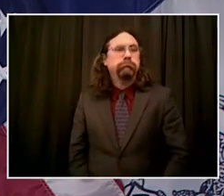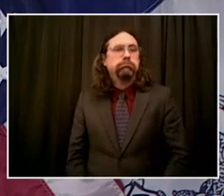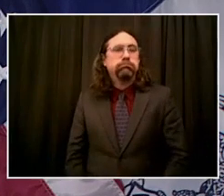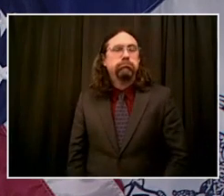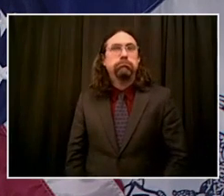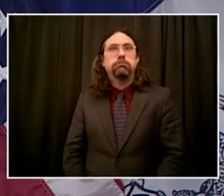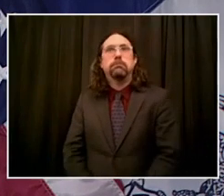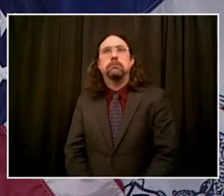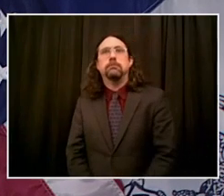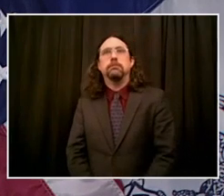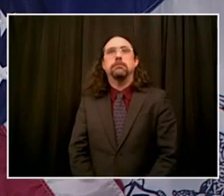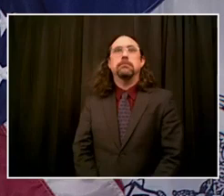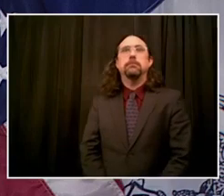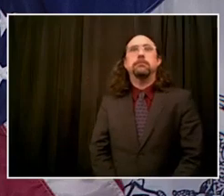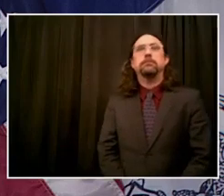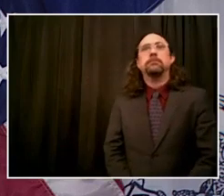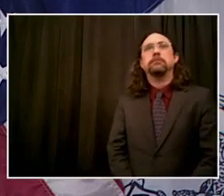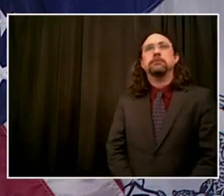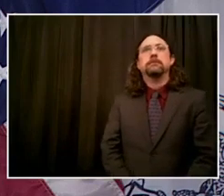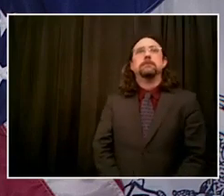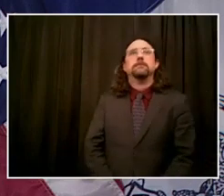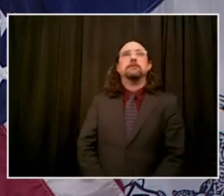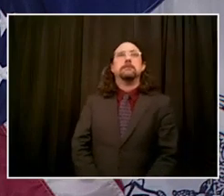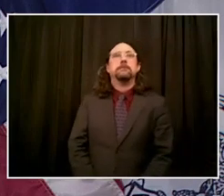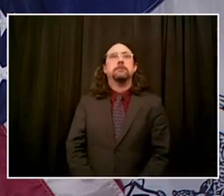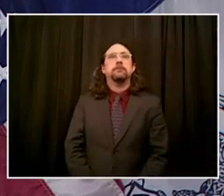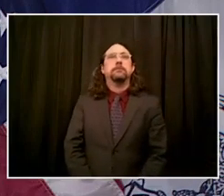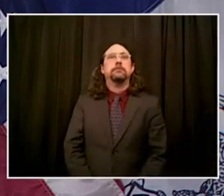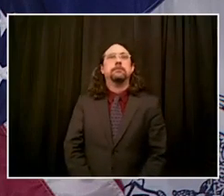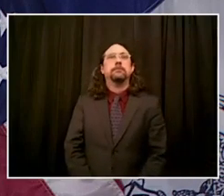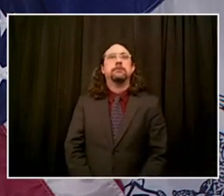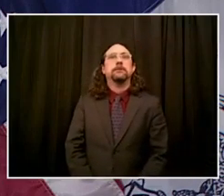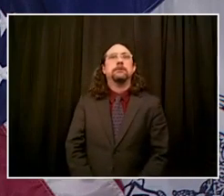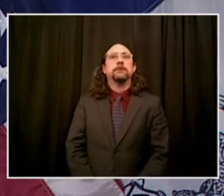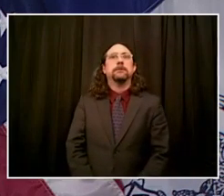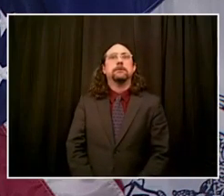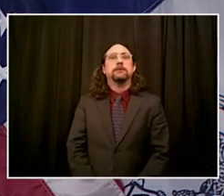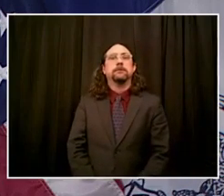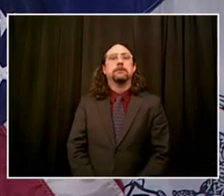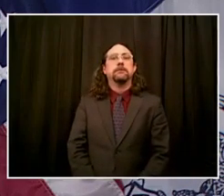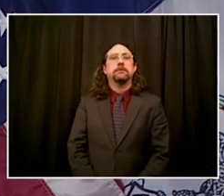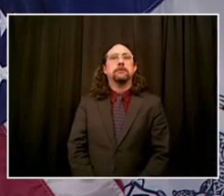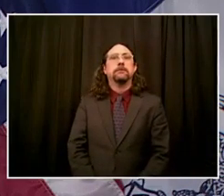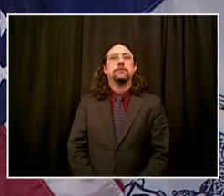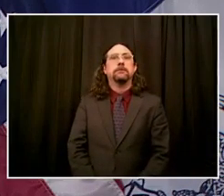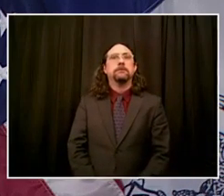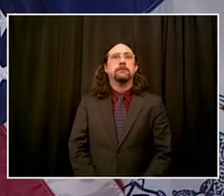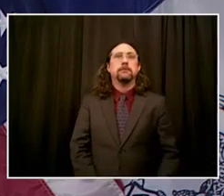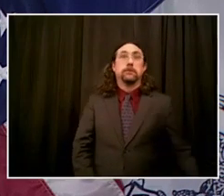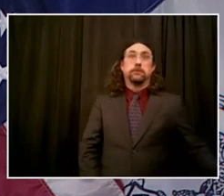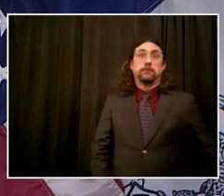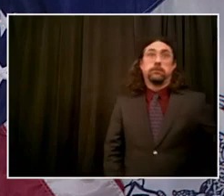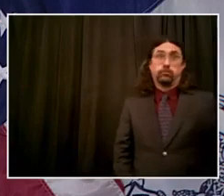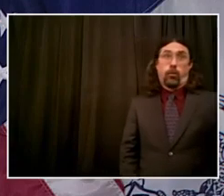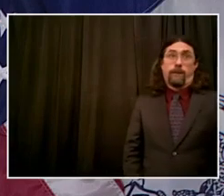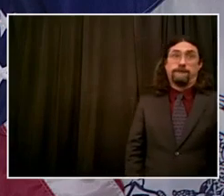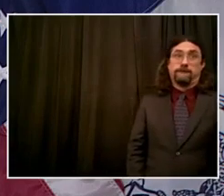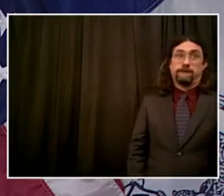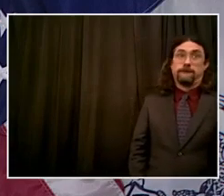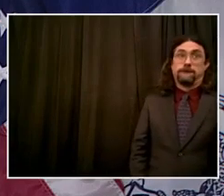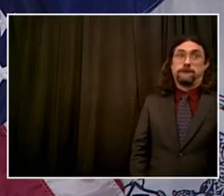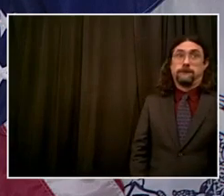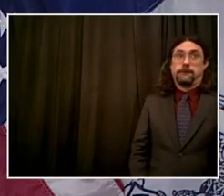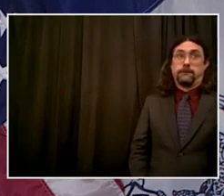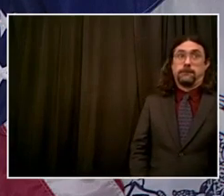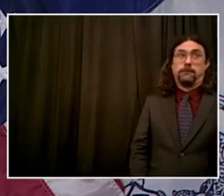for phase one, and I'm wondering if I can open up Monday, June 1st, one would assume that if